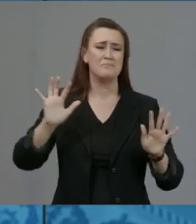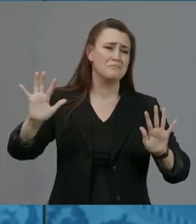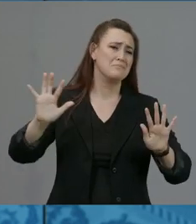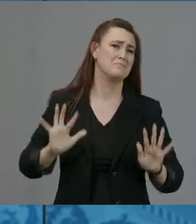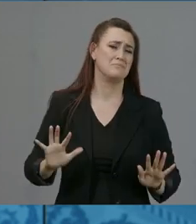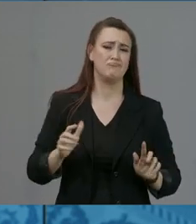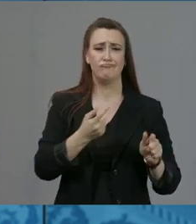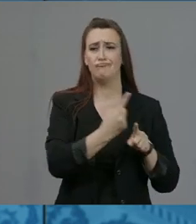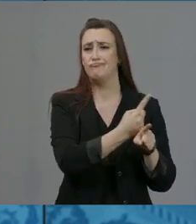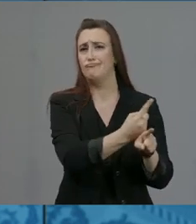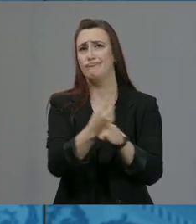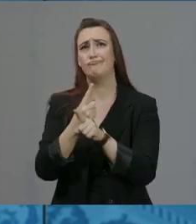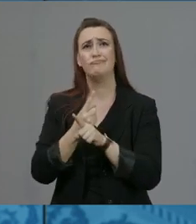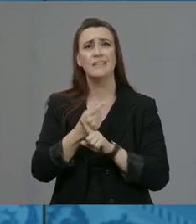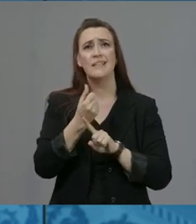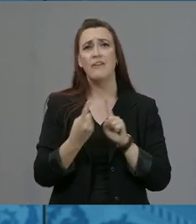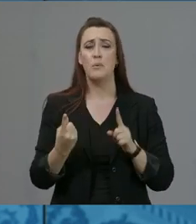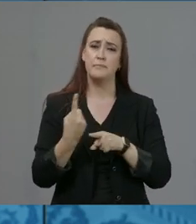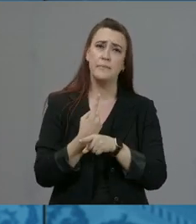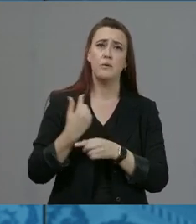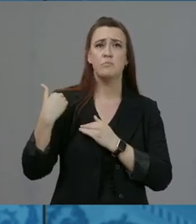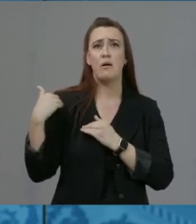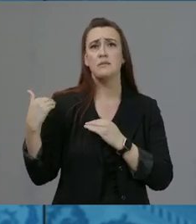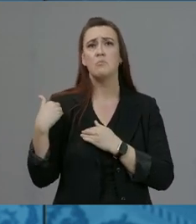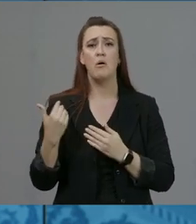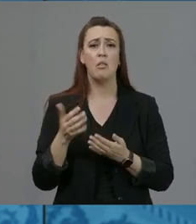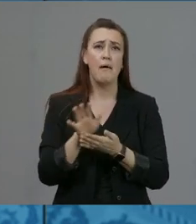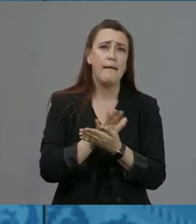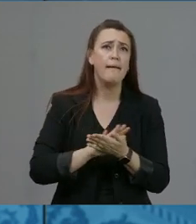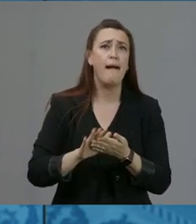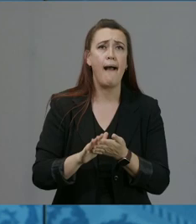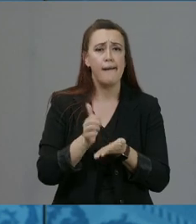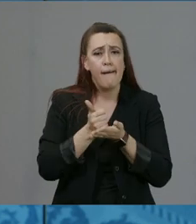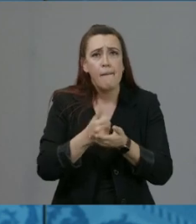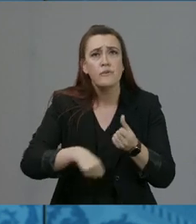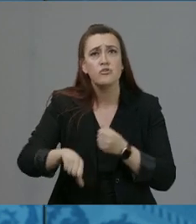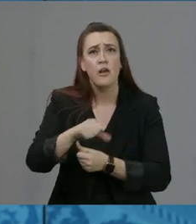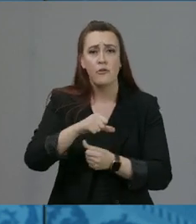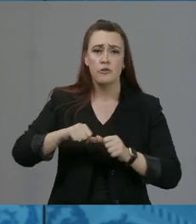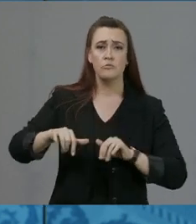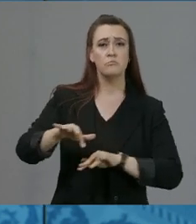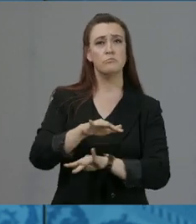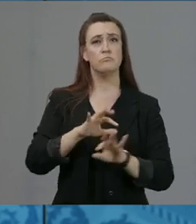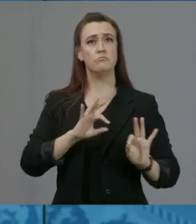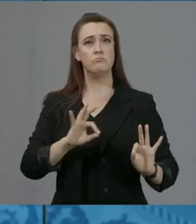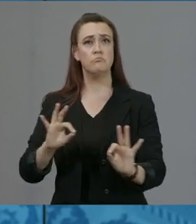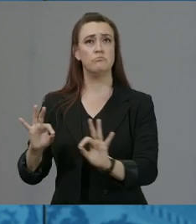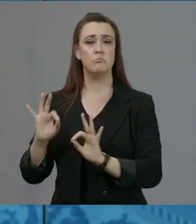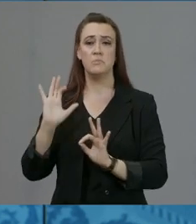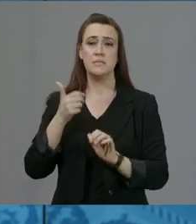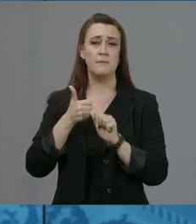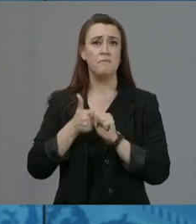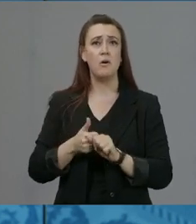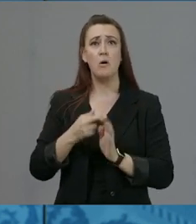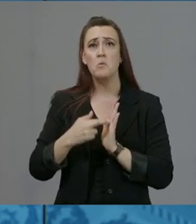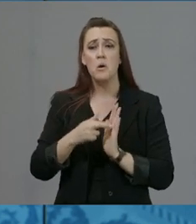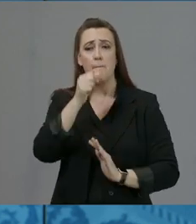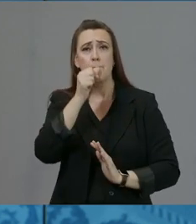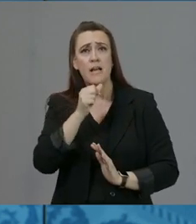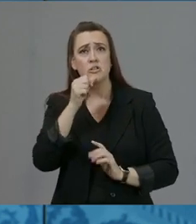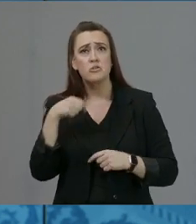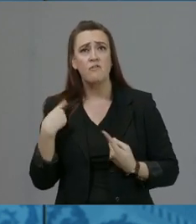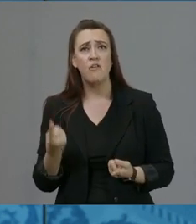been responsible. They have been kinder than necessary in this situation, and they have been patient. And